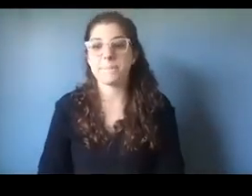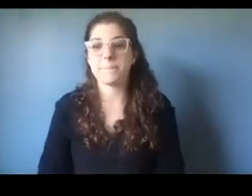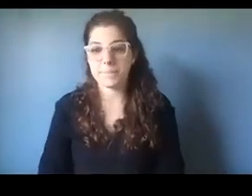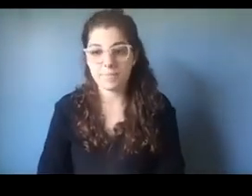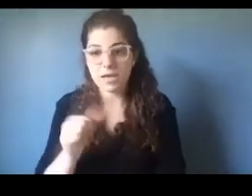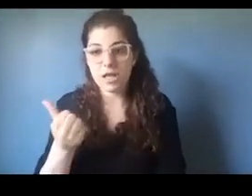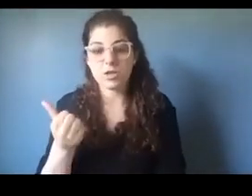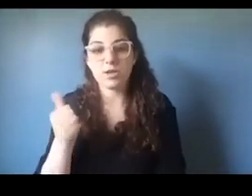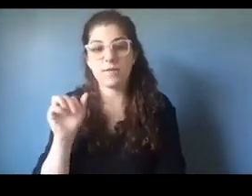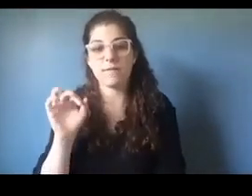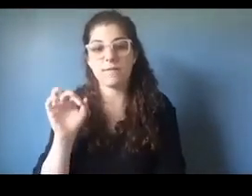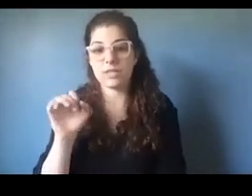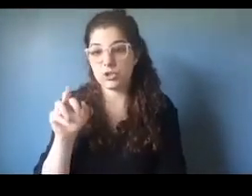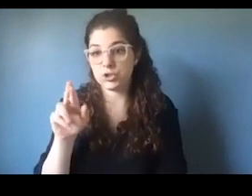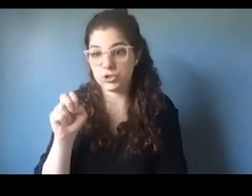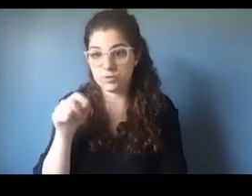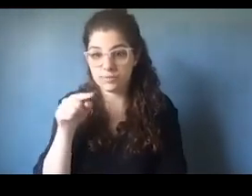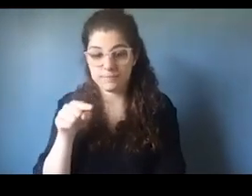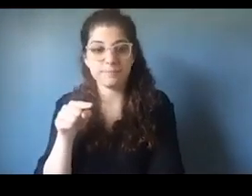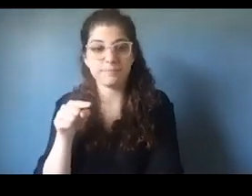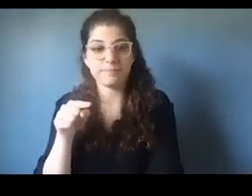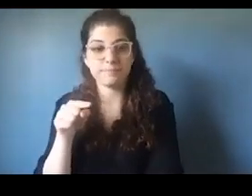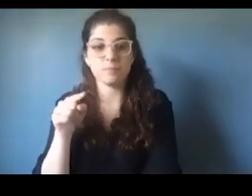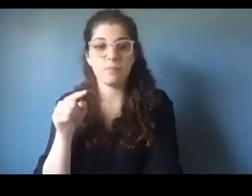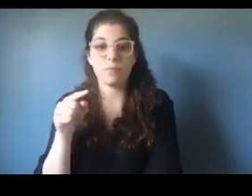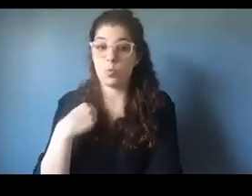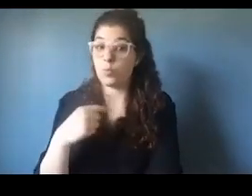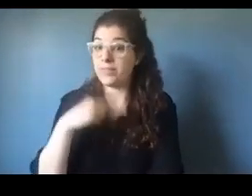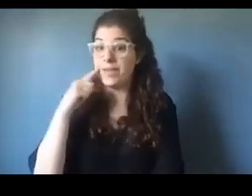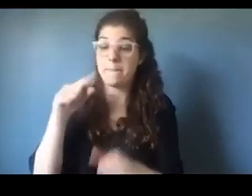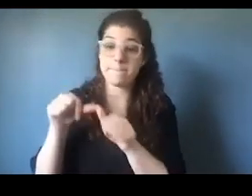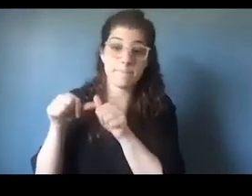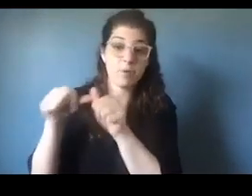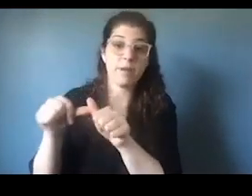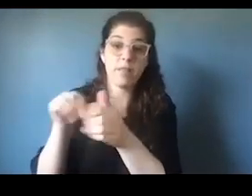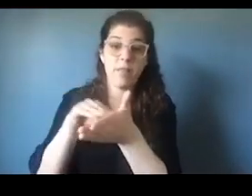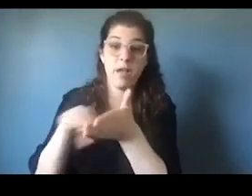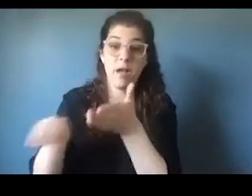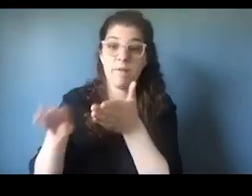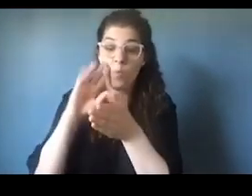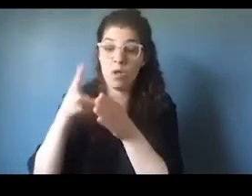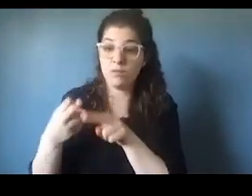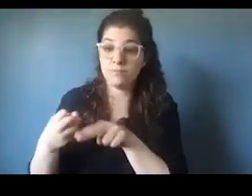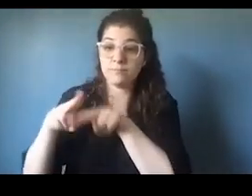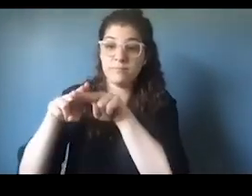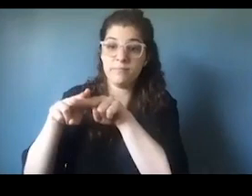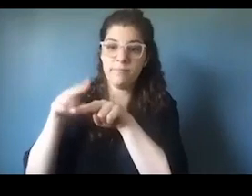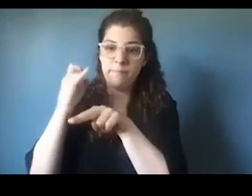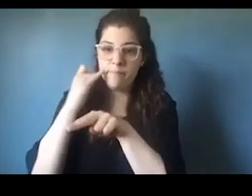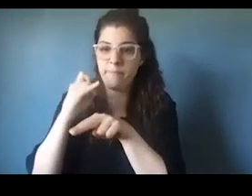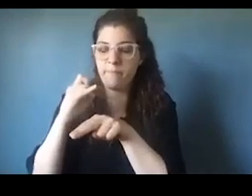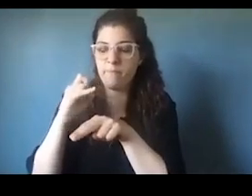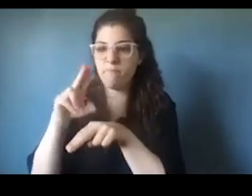another feature here is just, we think that the number of permanent layoffs or the share of permanent layoffs is going to go up the longer